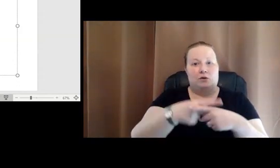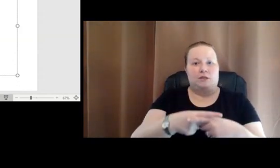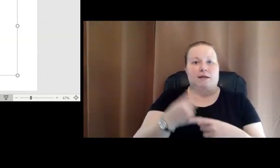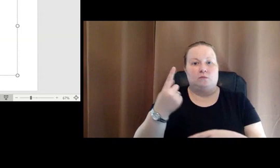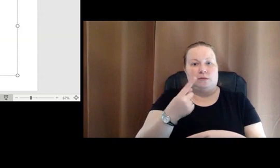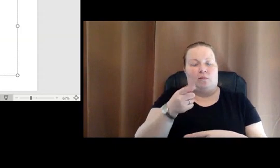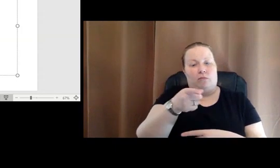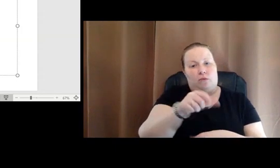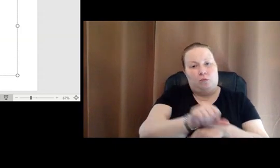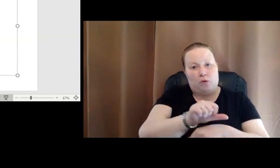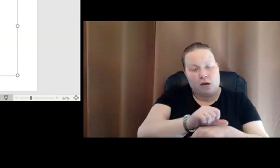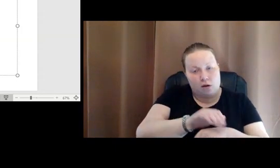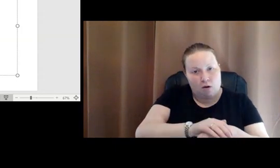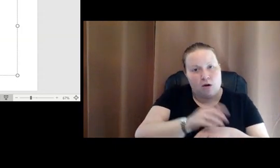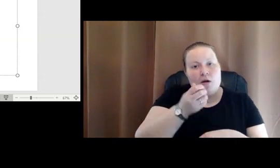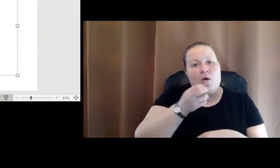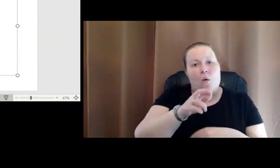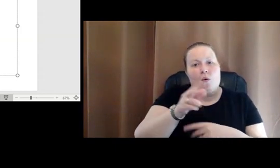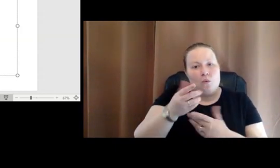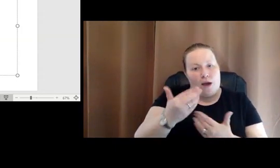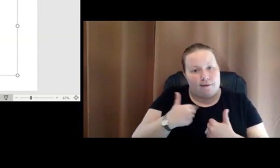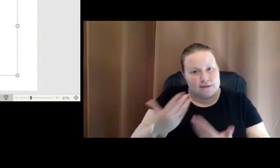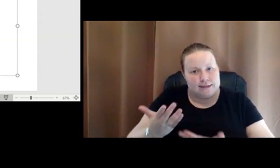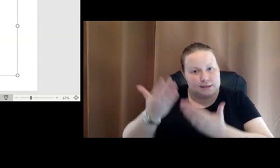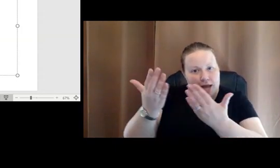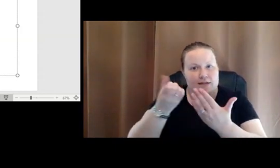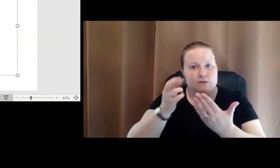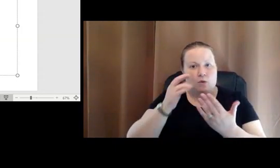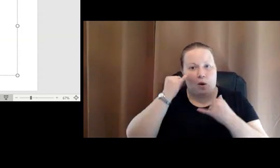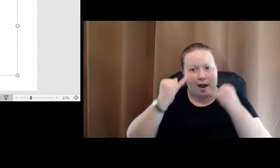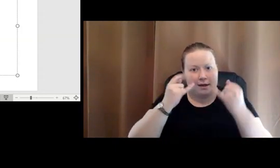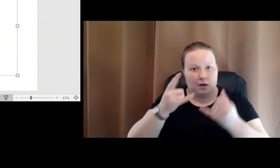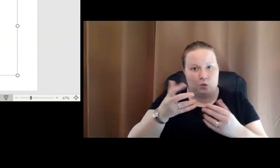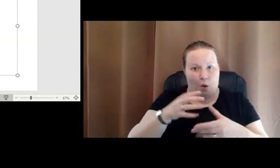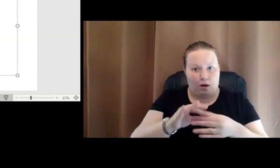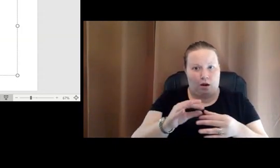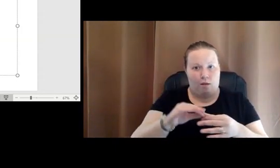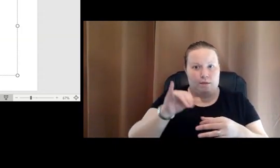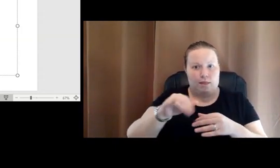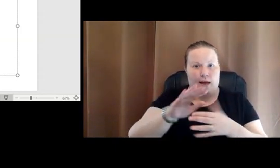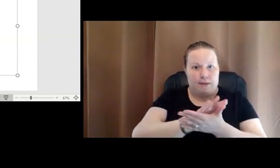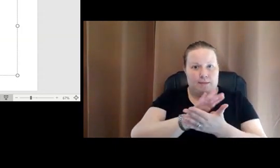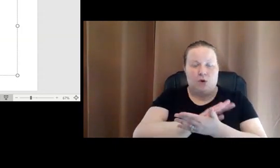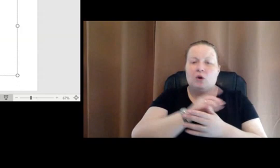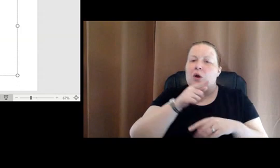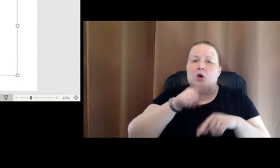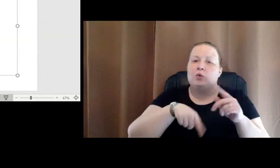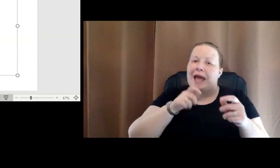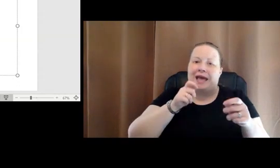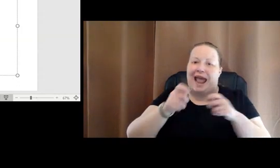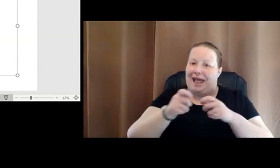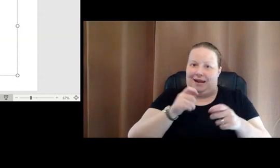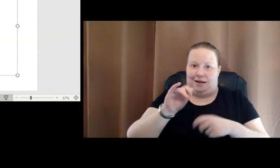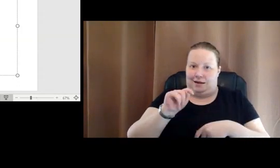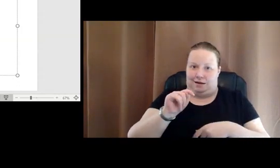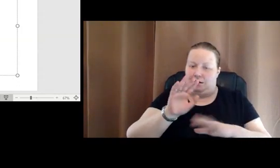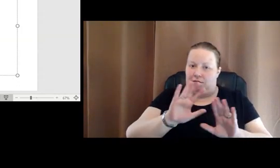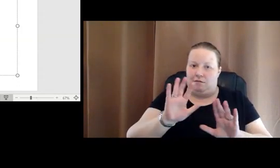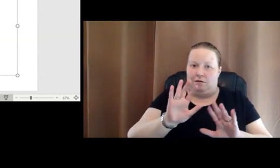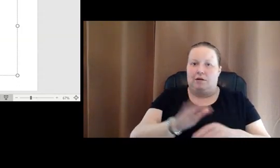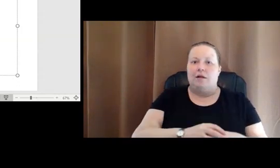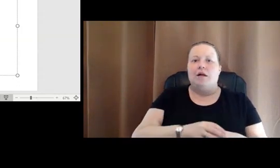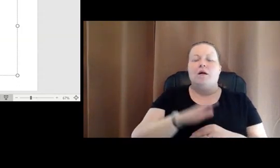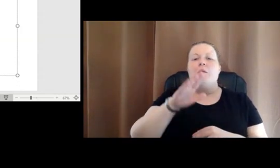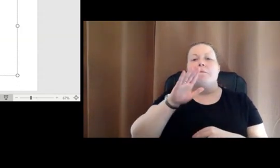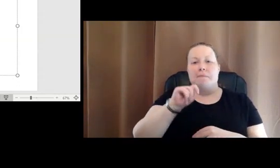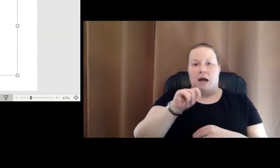working on, or just have a suggestion or an idea that you want to comment on that paper. You won't be able to make edits directly into that paper, but